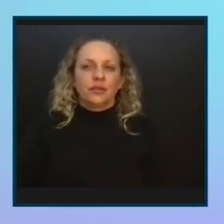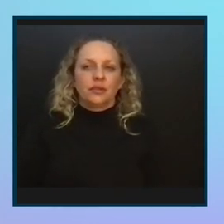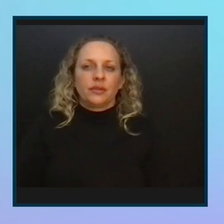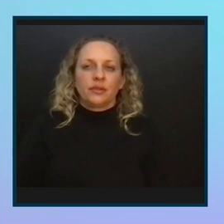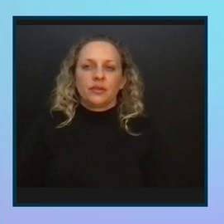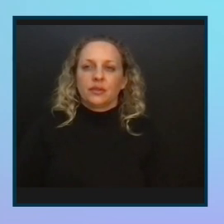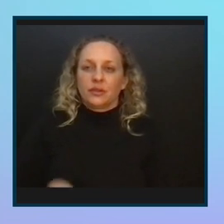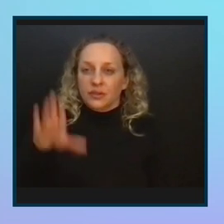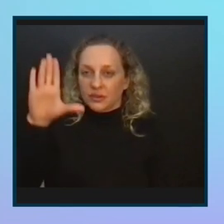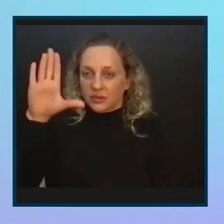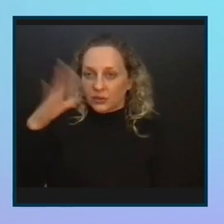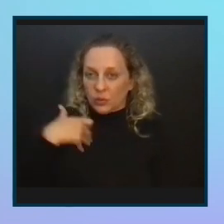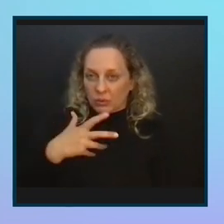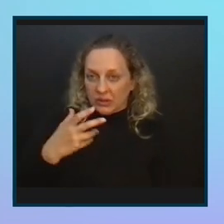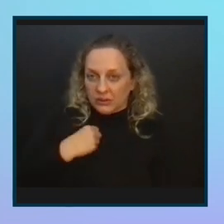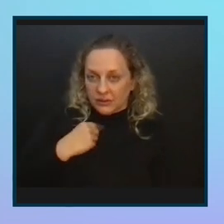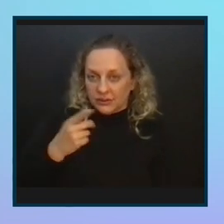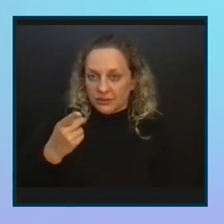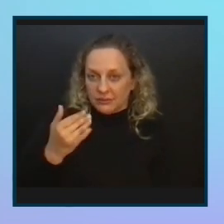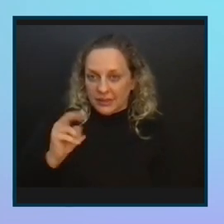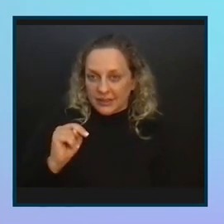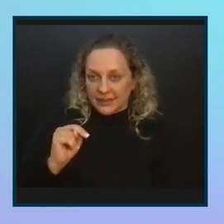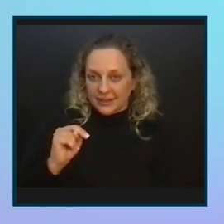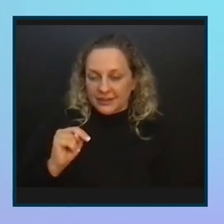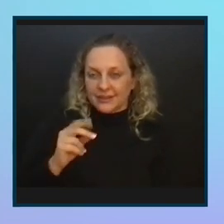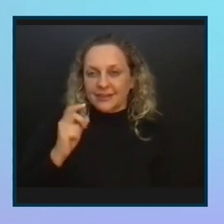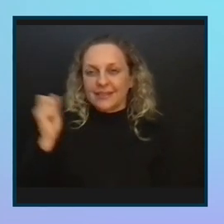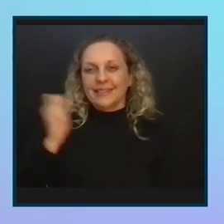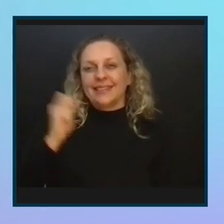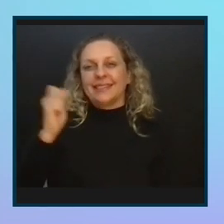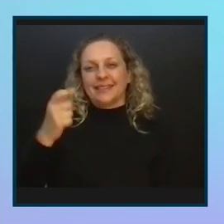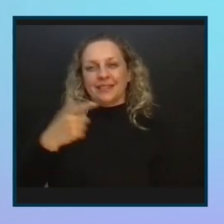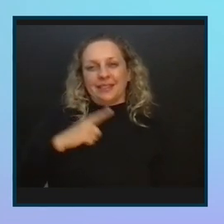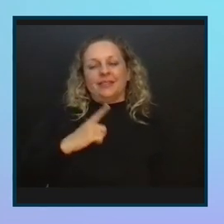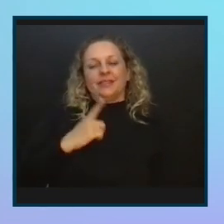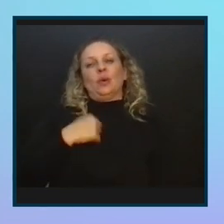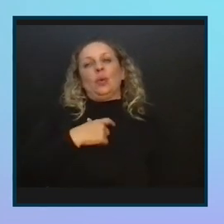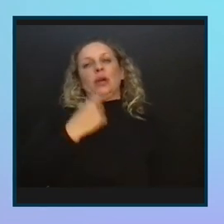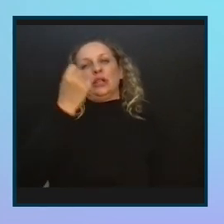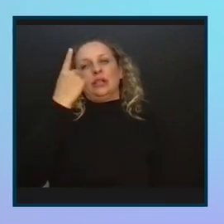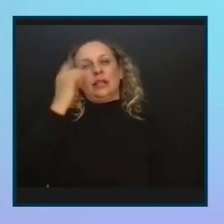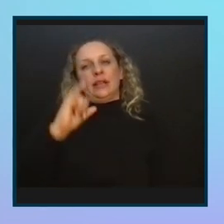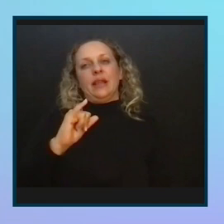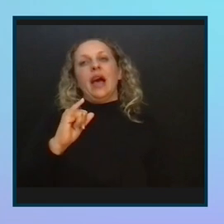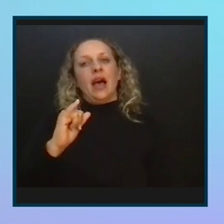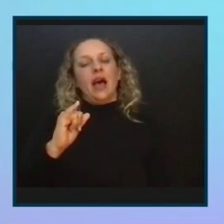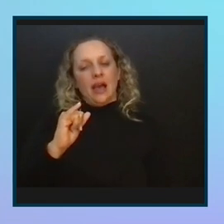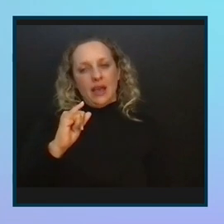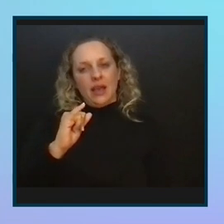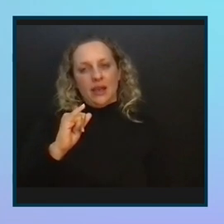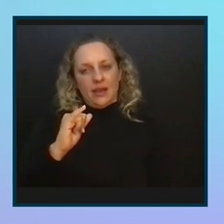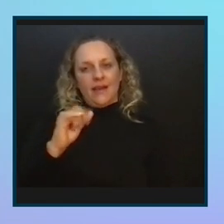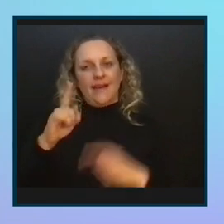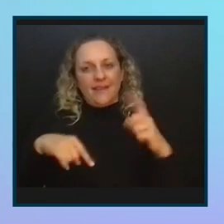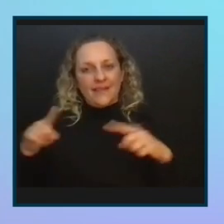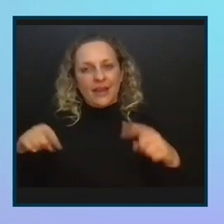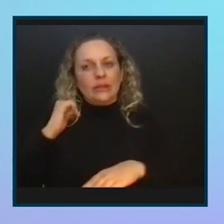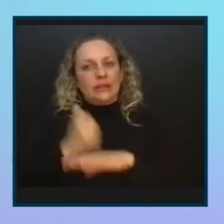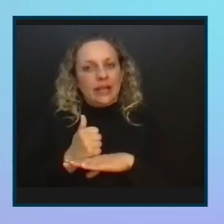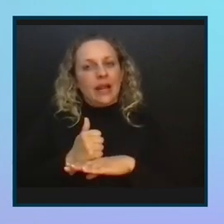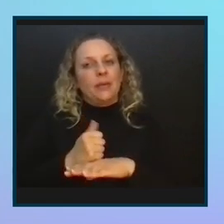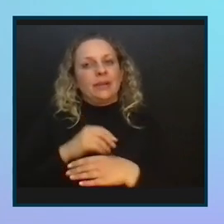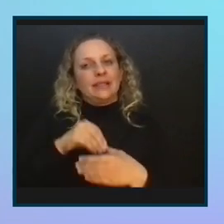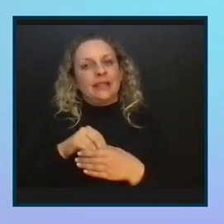Do you want me to take that one, Daniel? Yeah. Sorry. So we understand that various setups